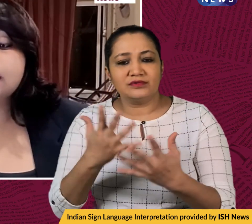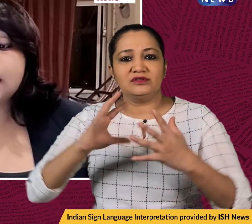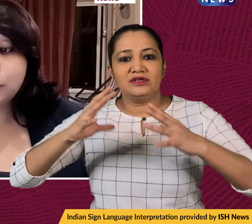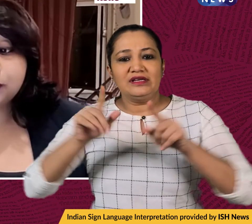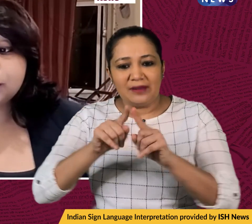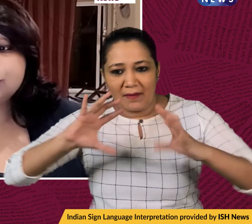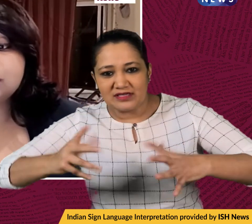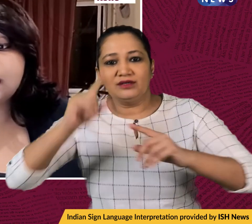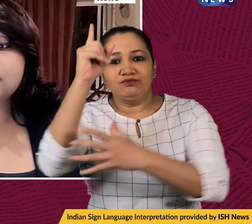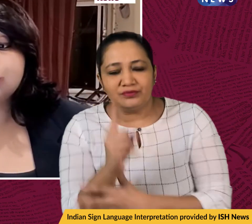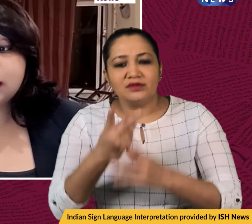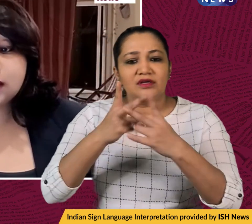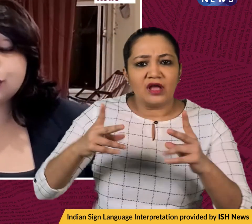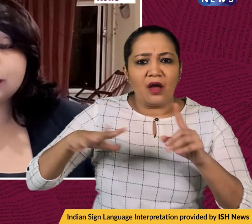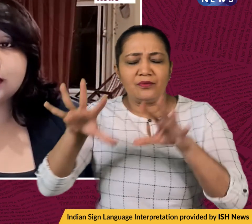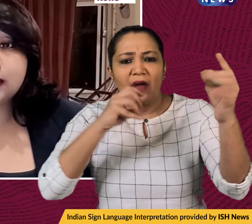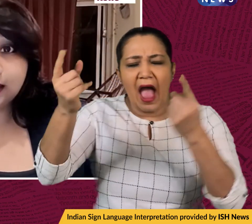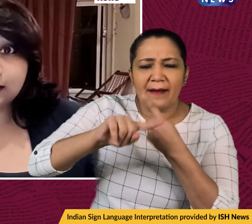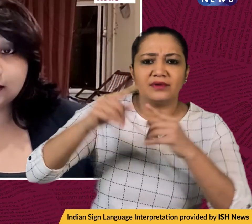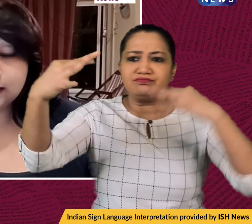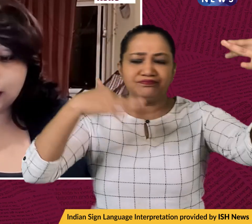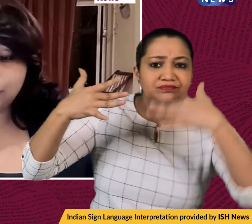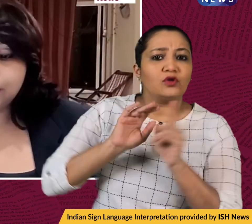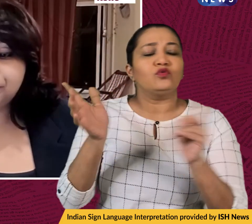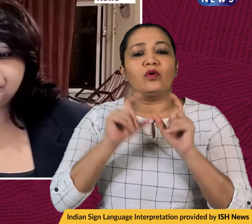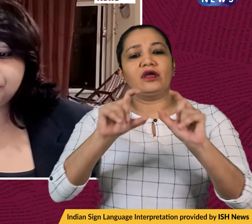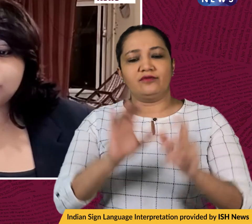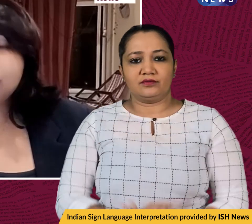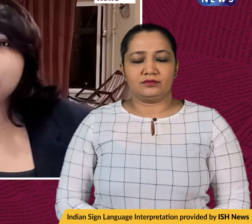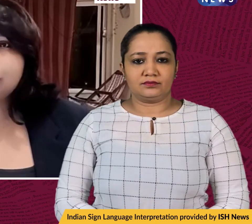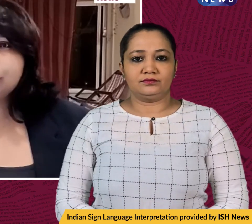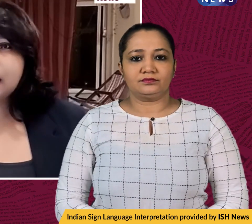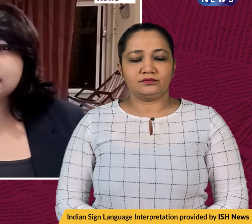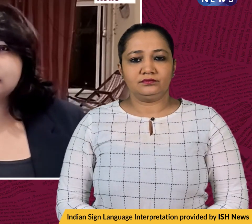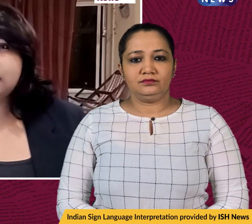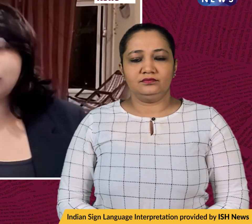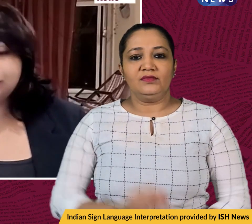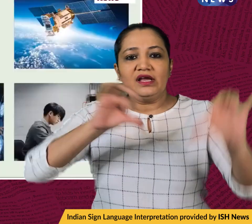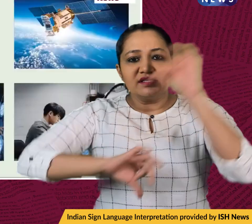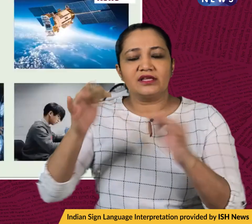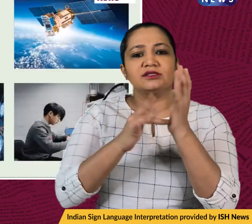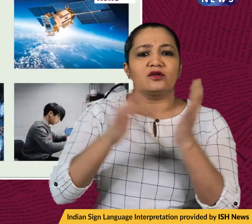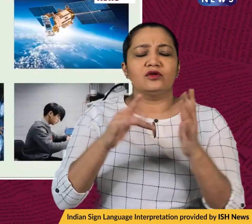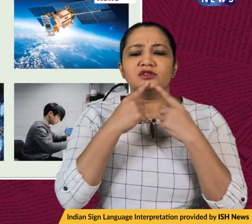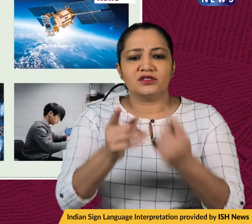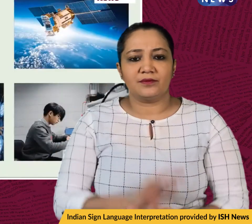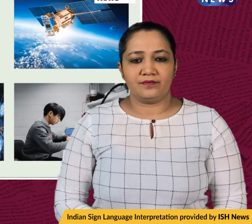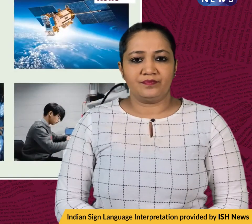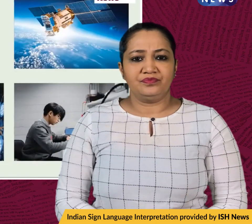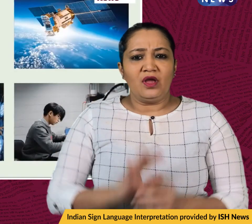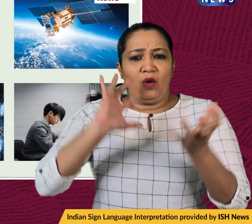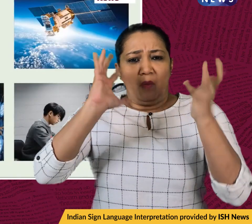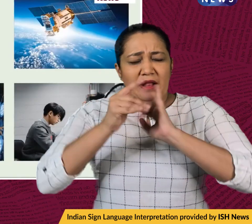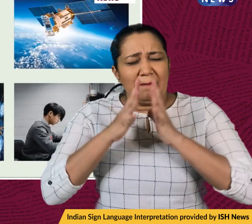as well as equipment to detect radiation in the area. Moving on to science and technology reviews right now, the